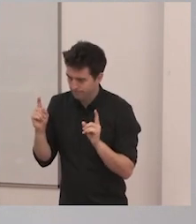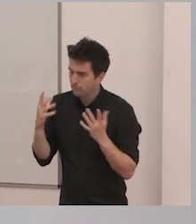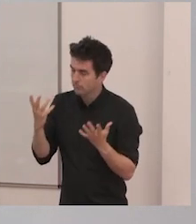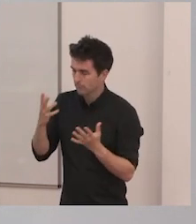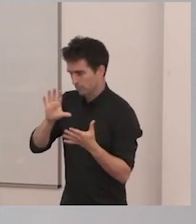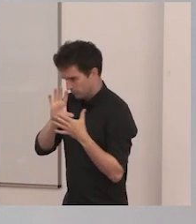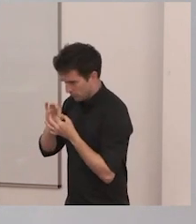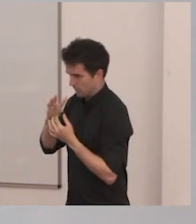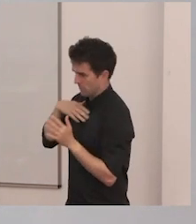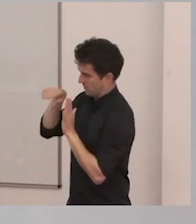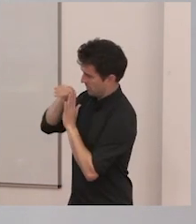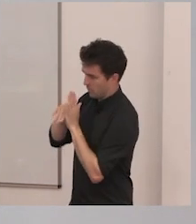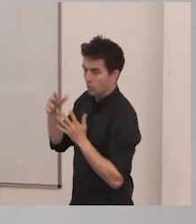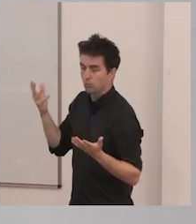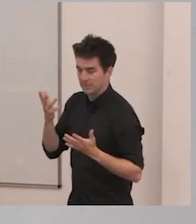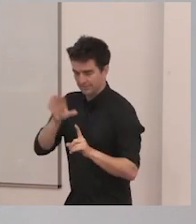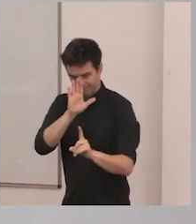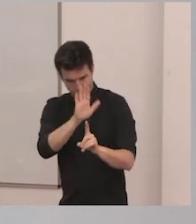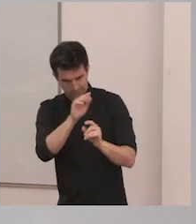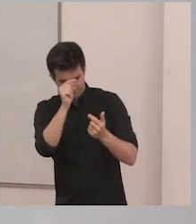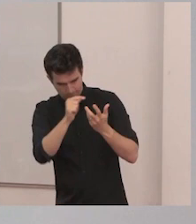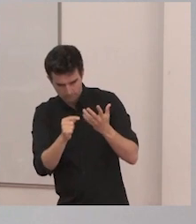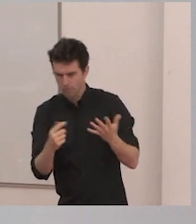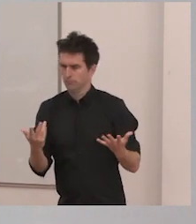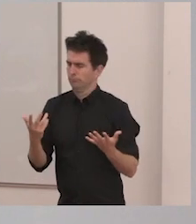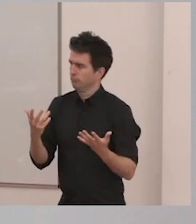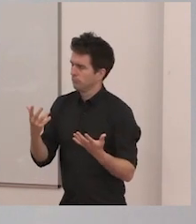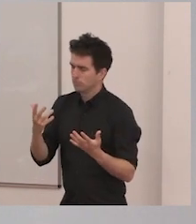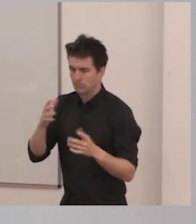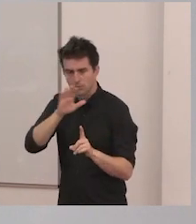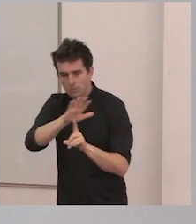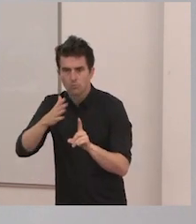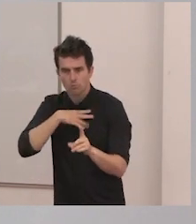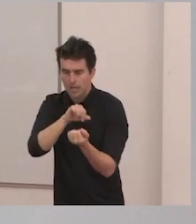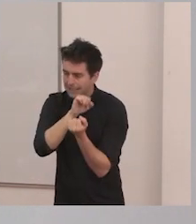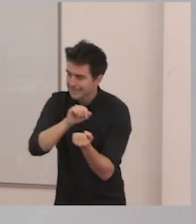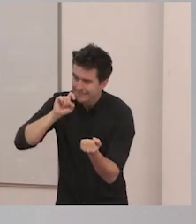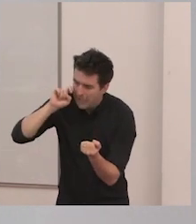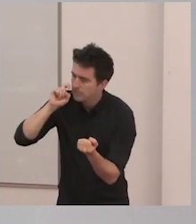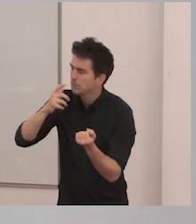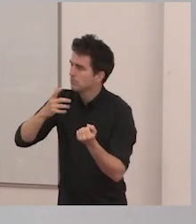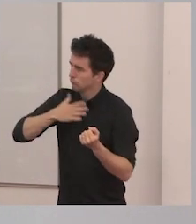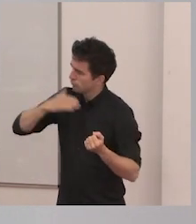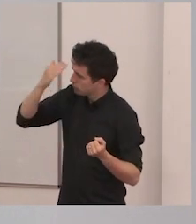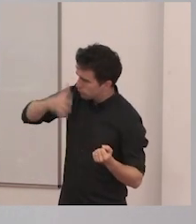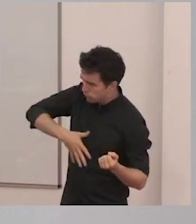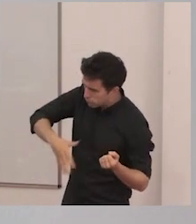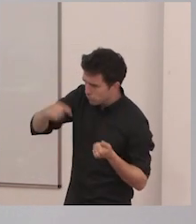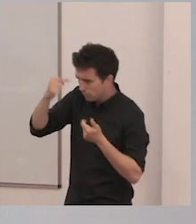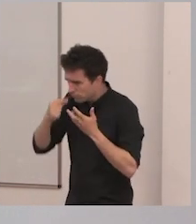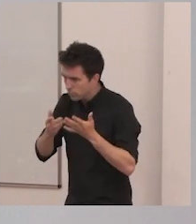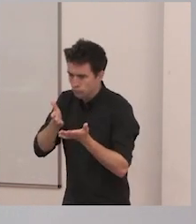forced sterilisation, forced contraception, forced menstrual suppression,